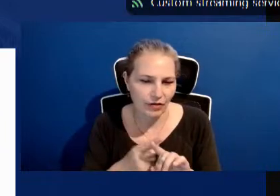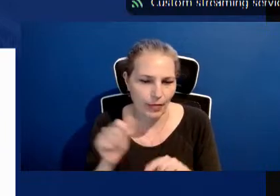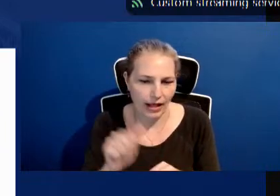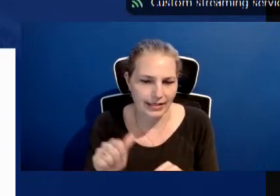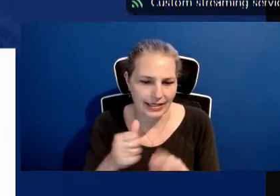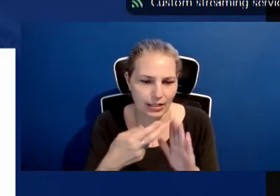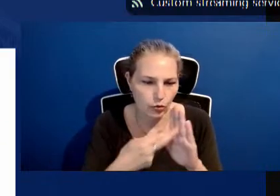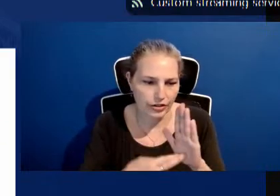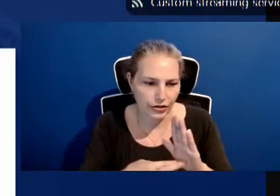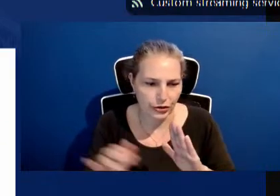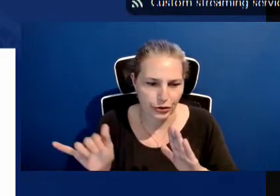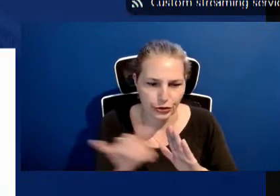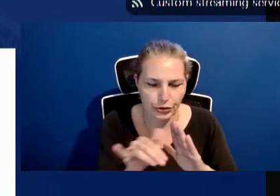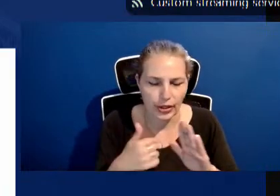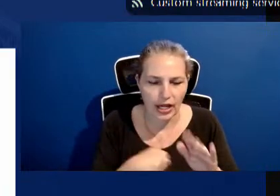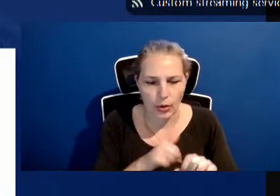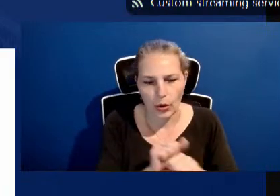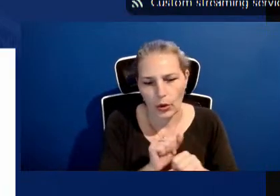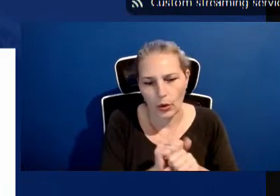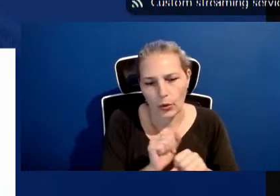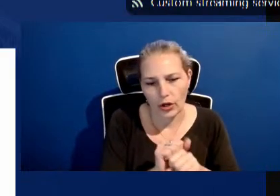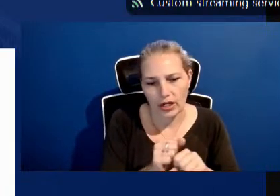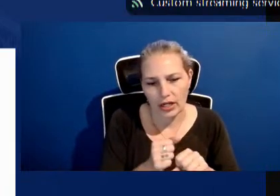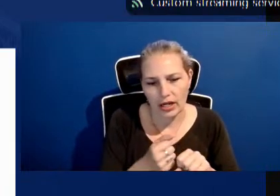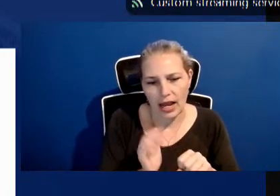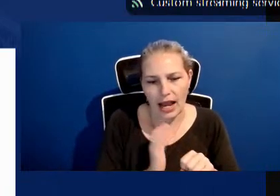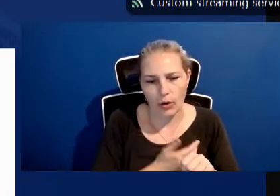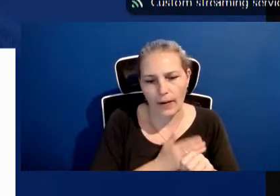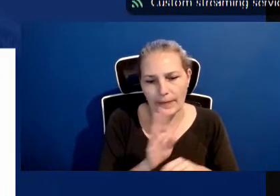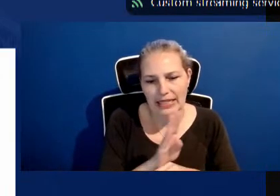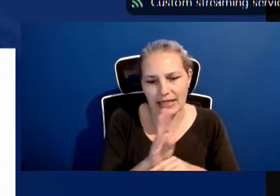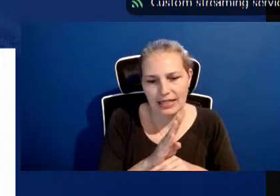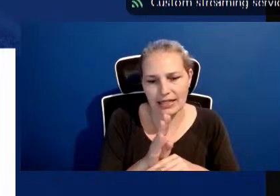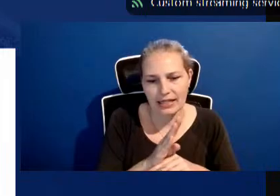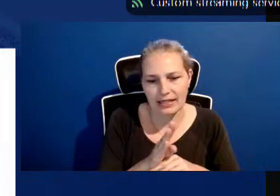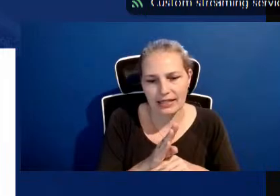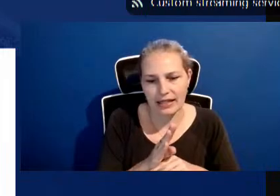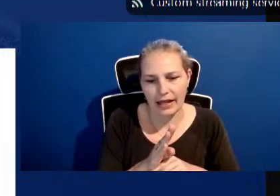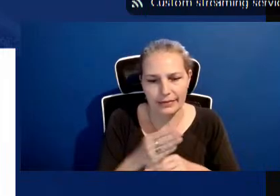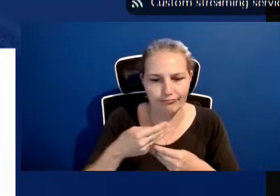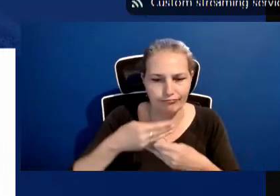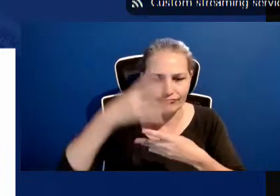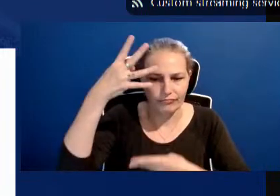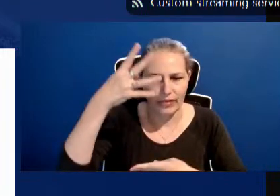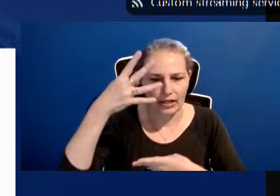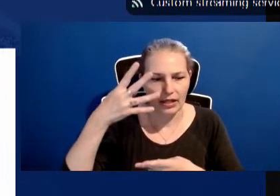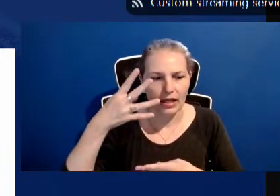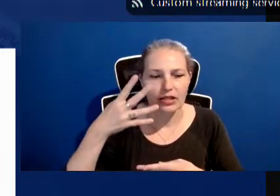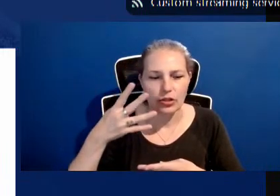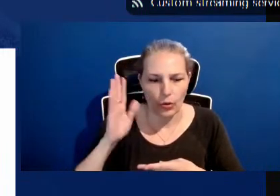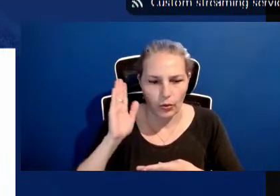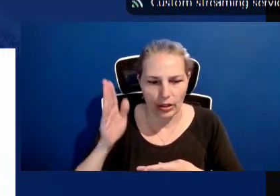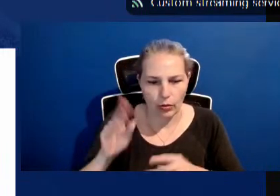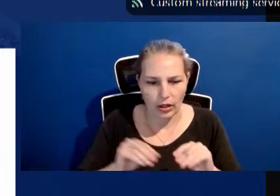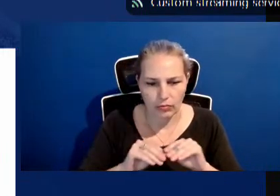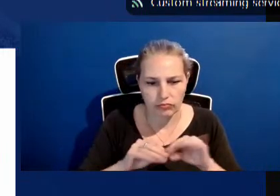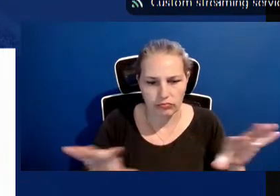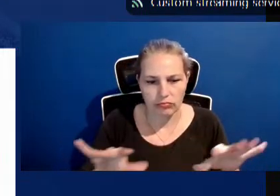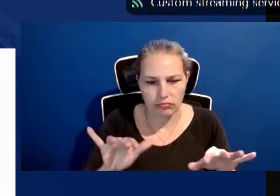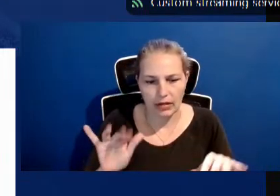we are working our business directory. When that's done, we're also hoping to release our toolkit pretty soon, as well